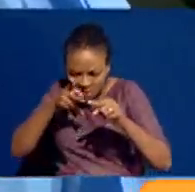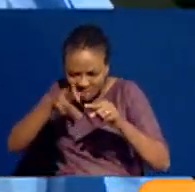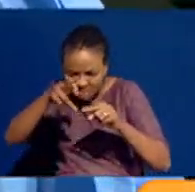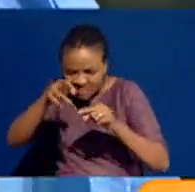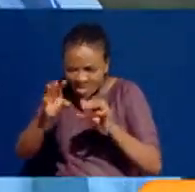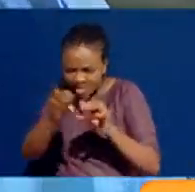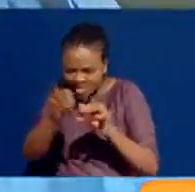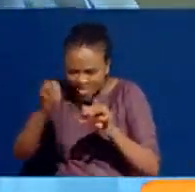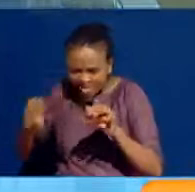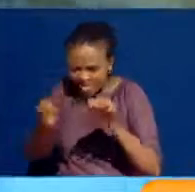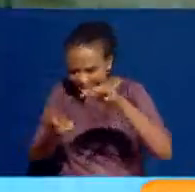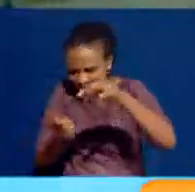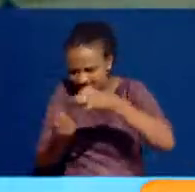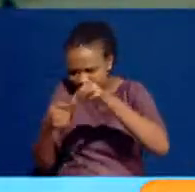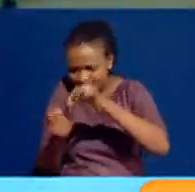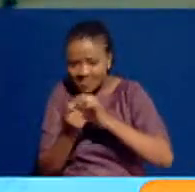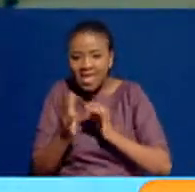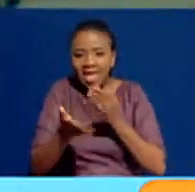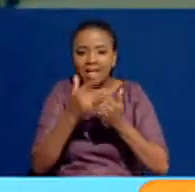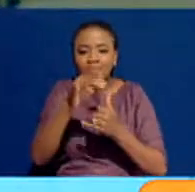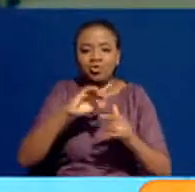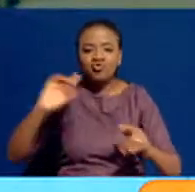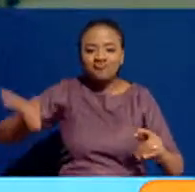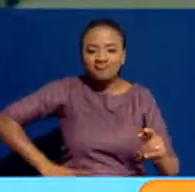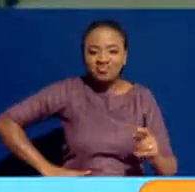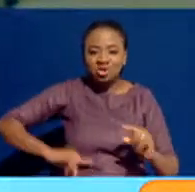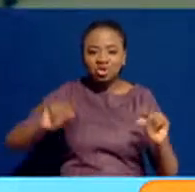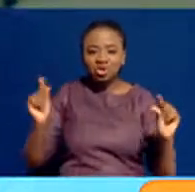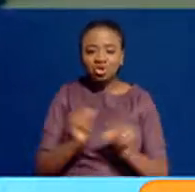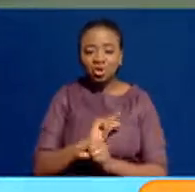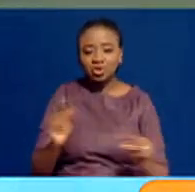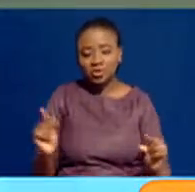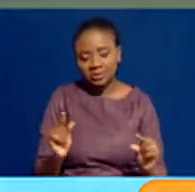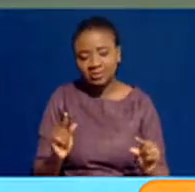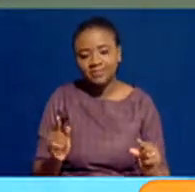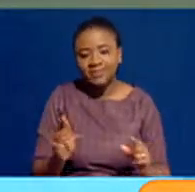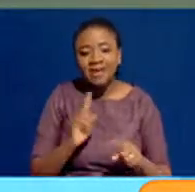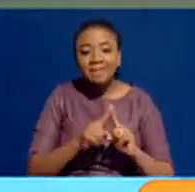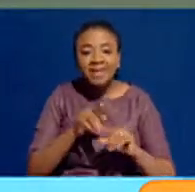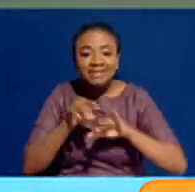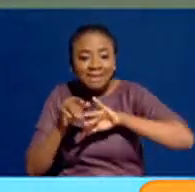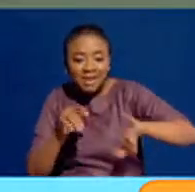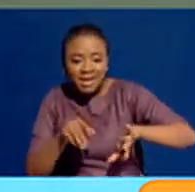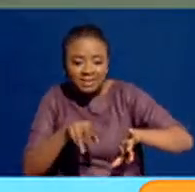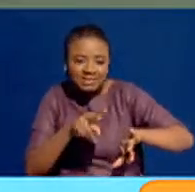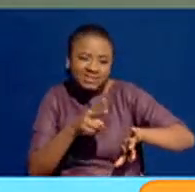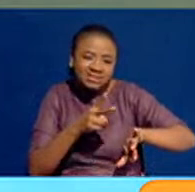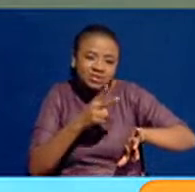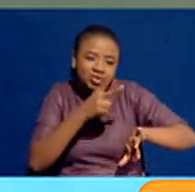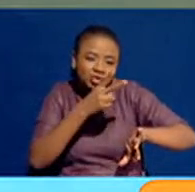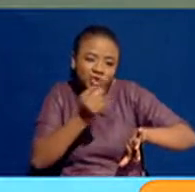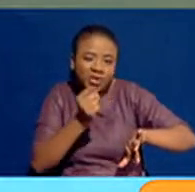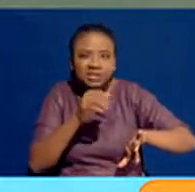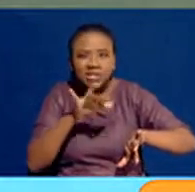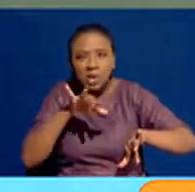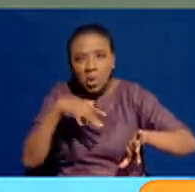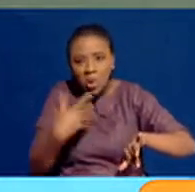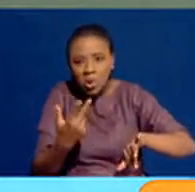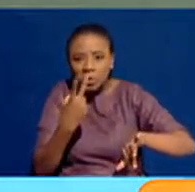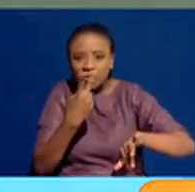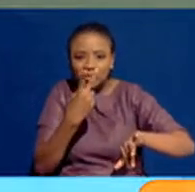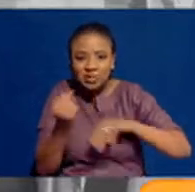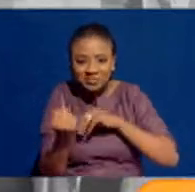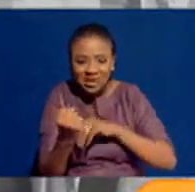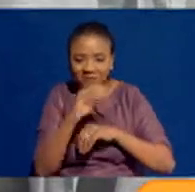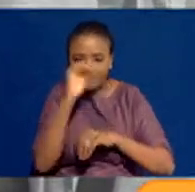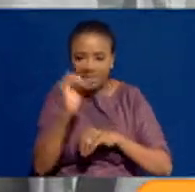full quickly. You try to retain about 20 to 25% of the stomach so that you can also eat and maintain nutrition